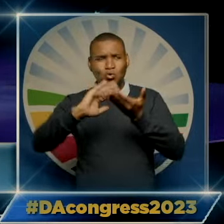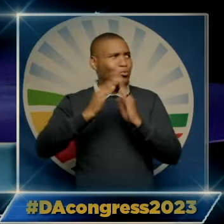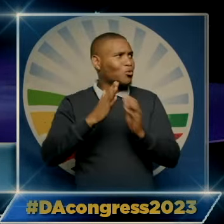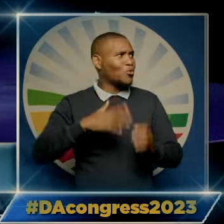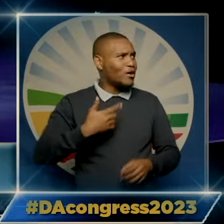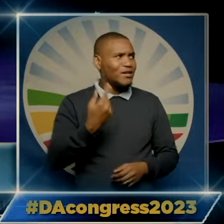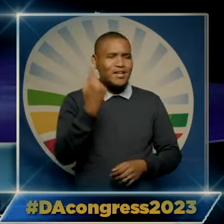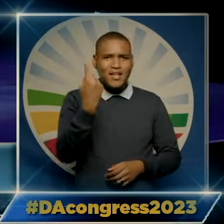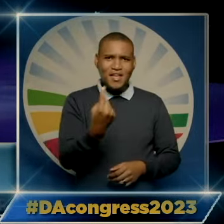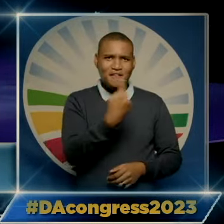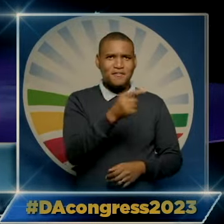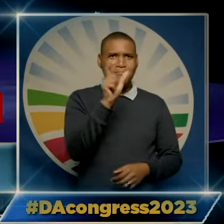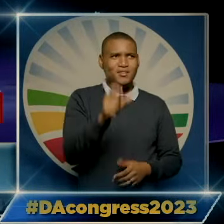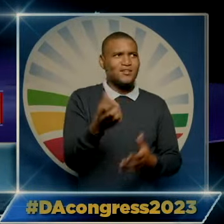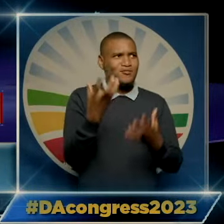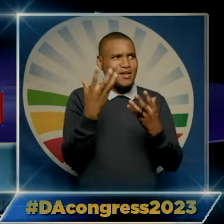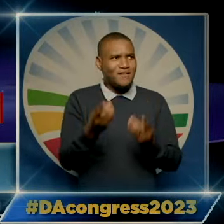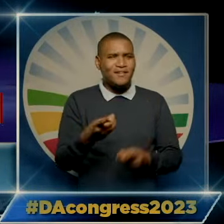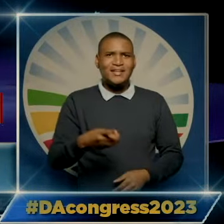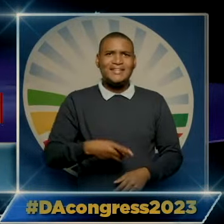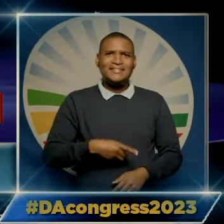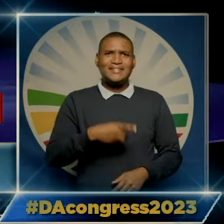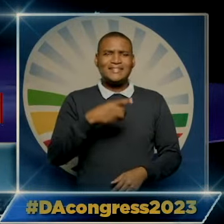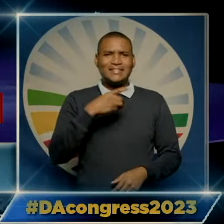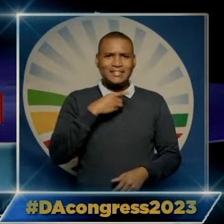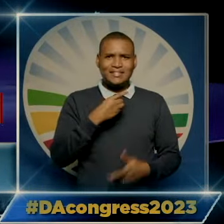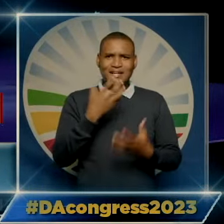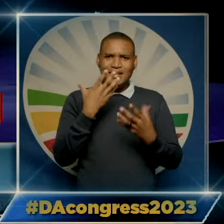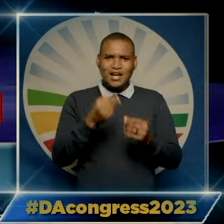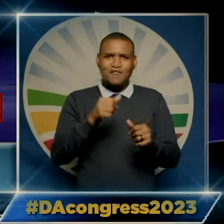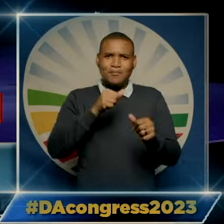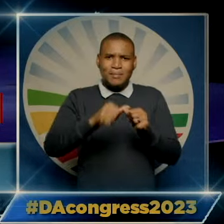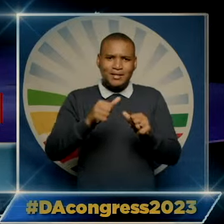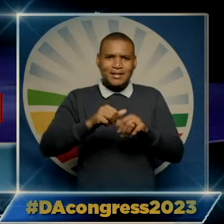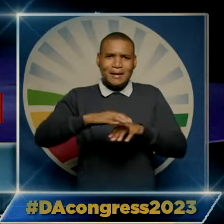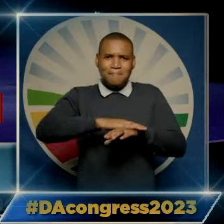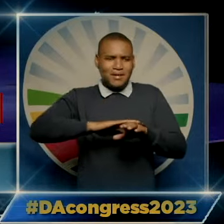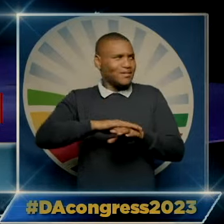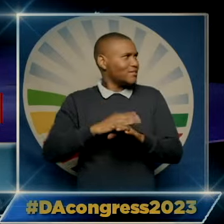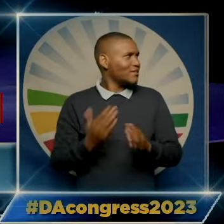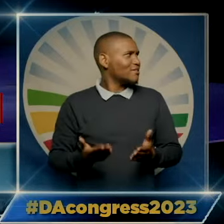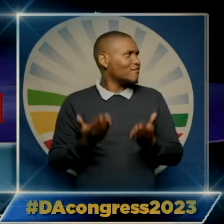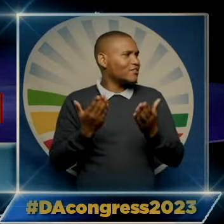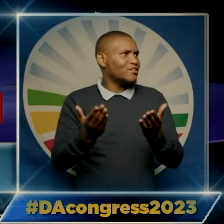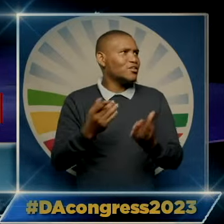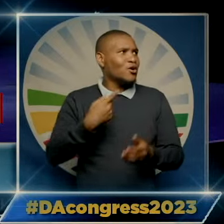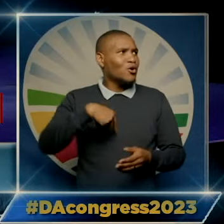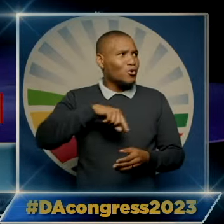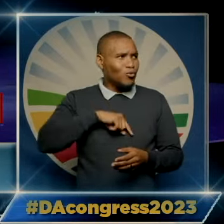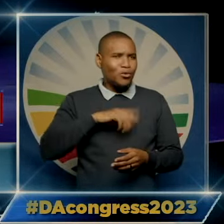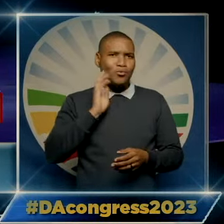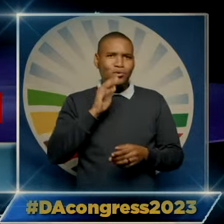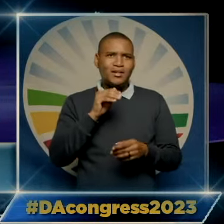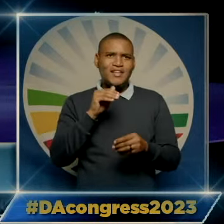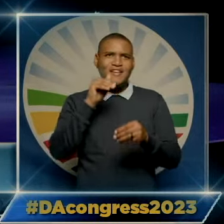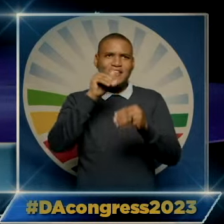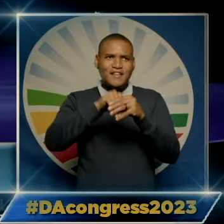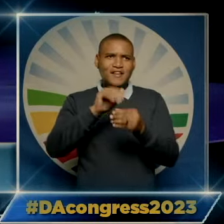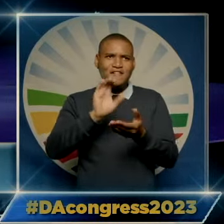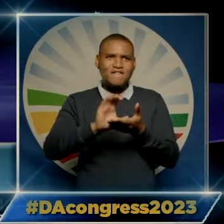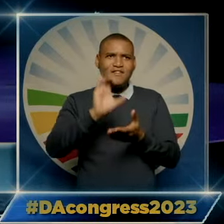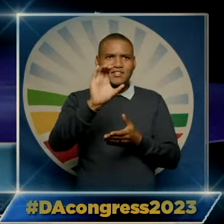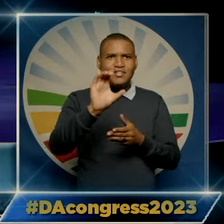person to have the dignity that comes with better basic services. So we're going to out-invest and